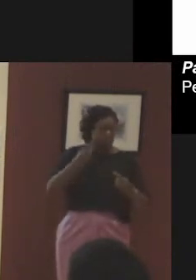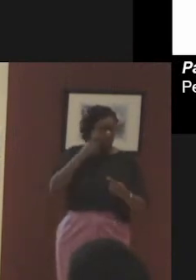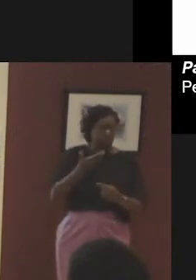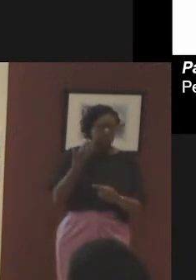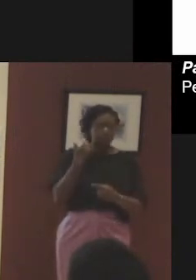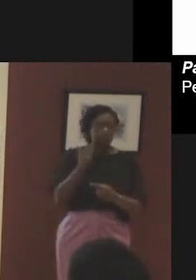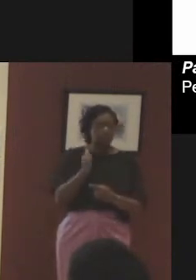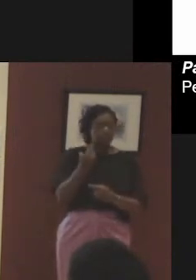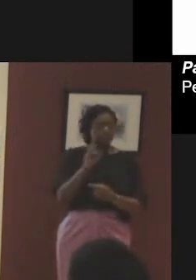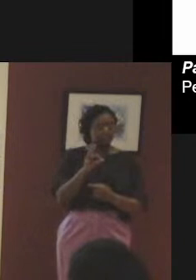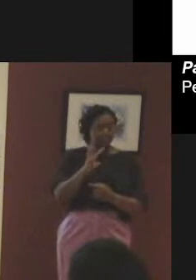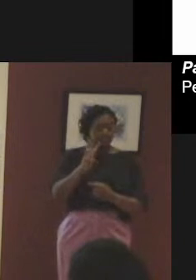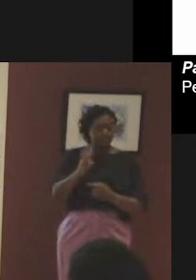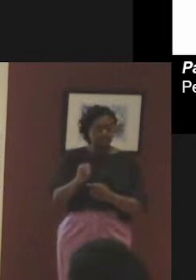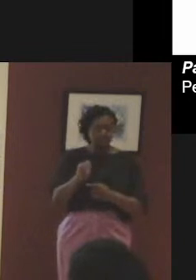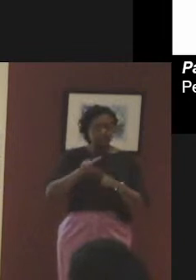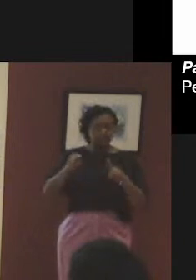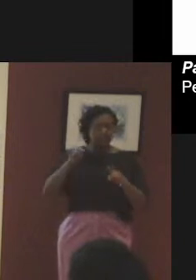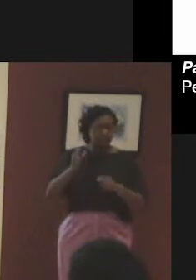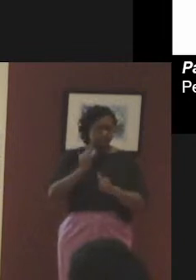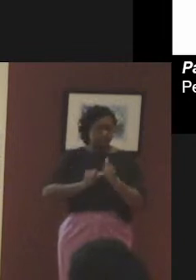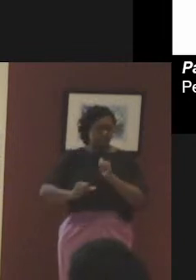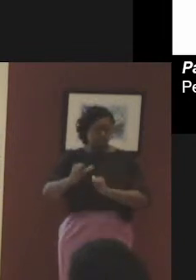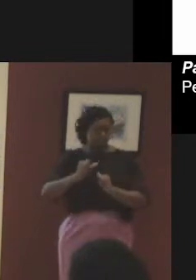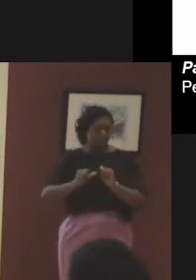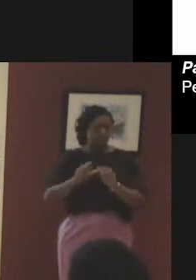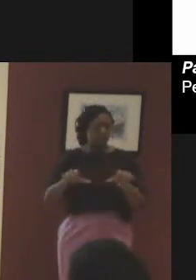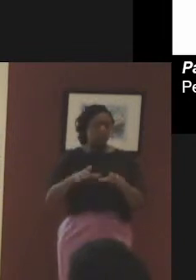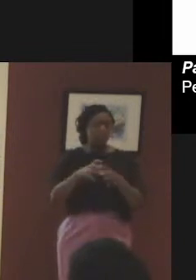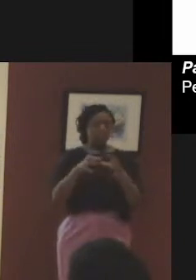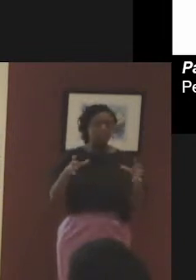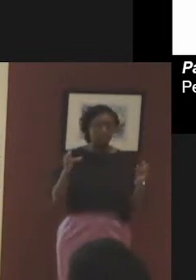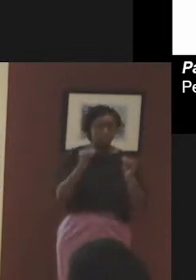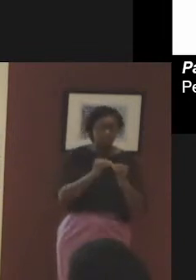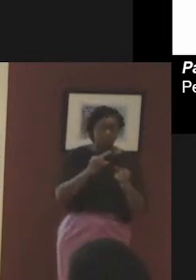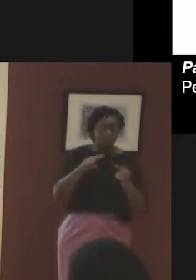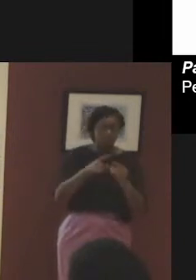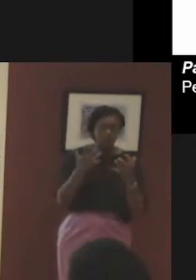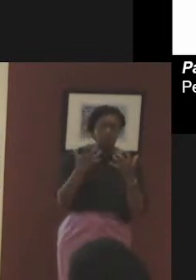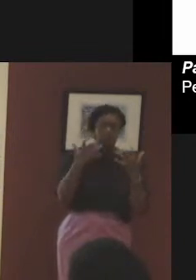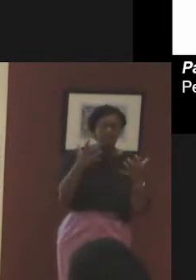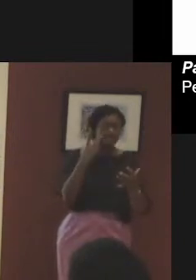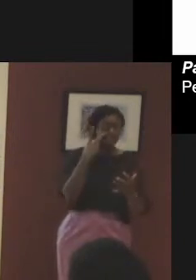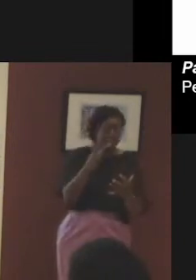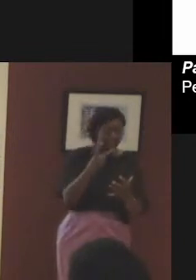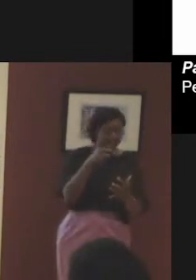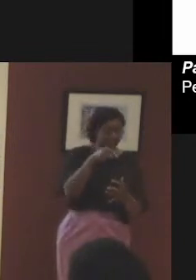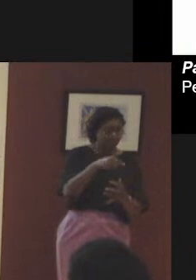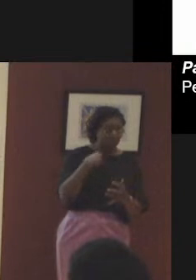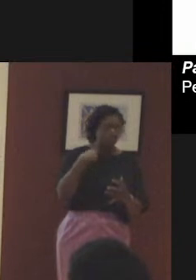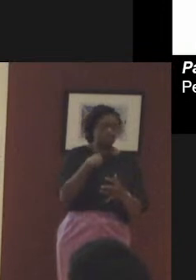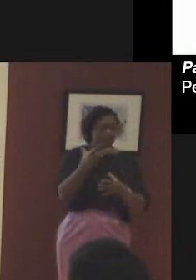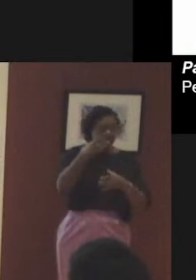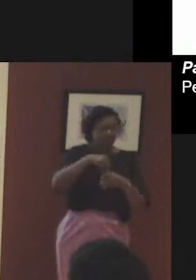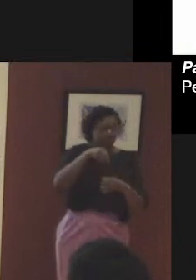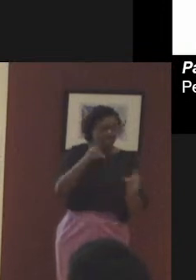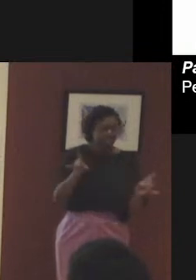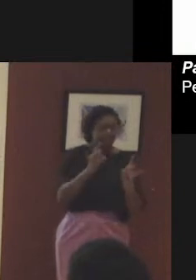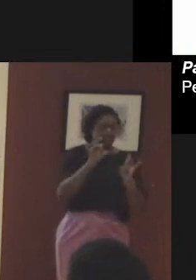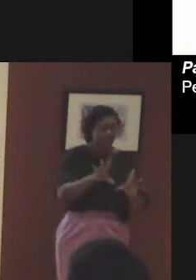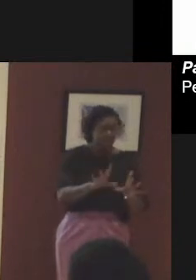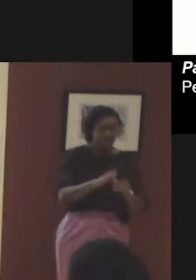something more. As viewers and indeed as witnesses to this scene, we are implicated in the violence before